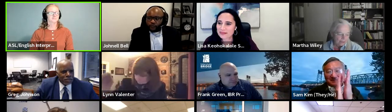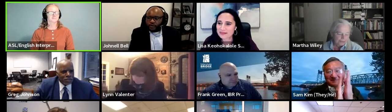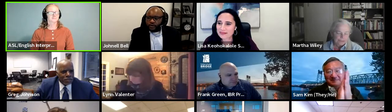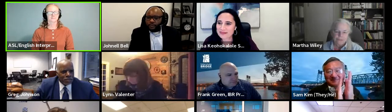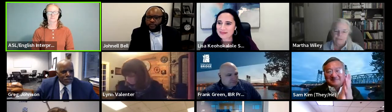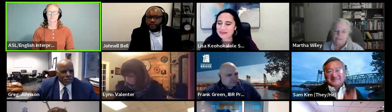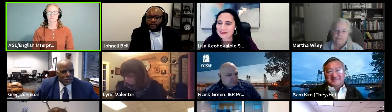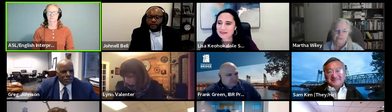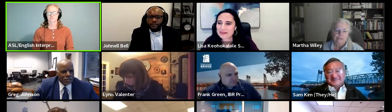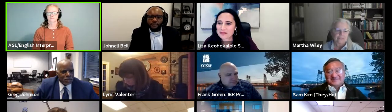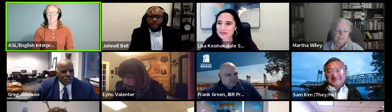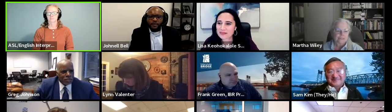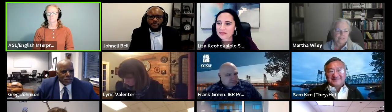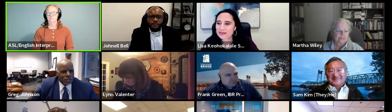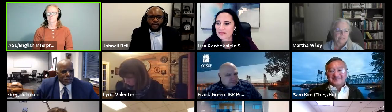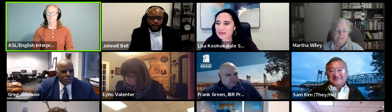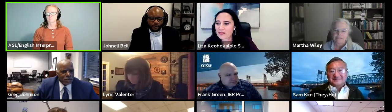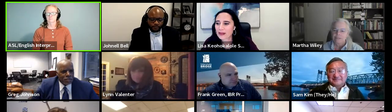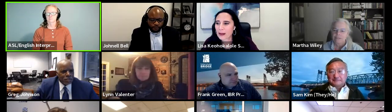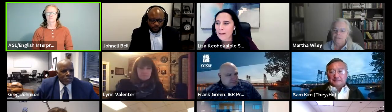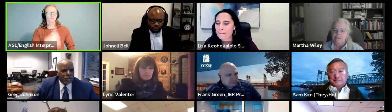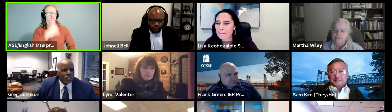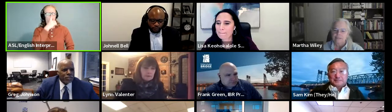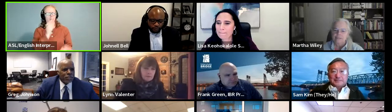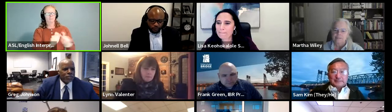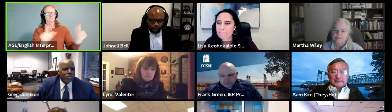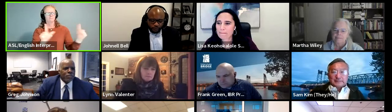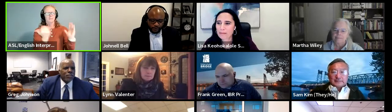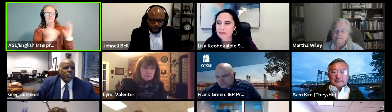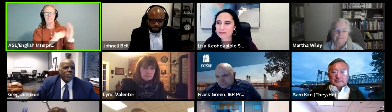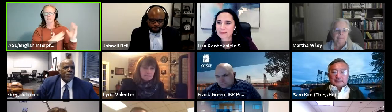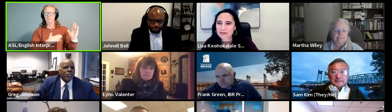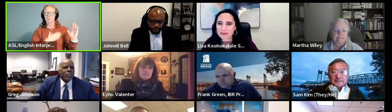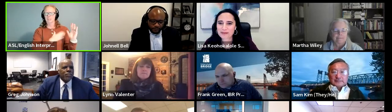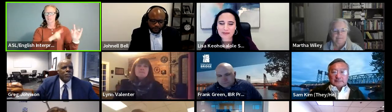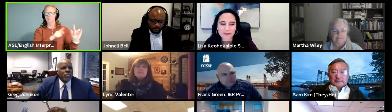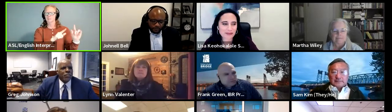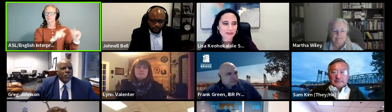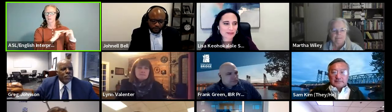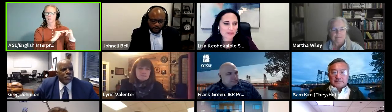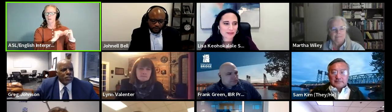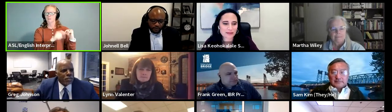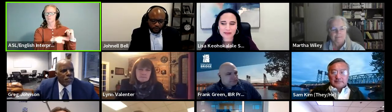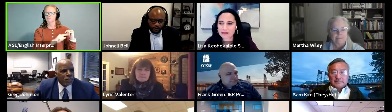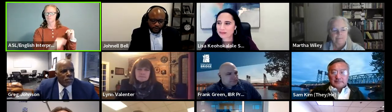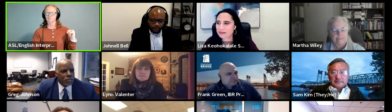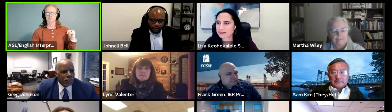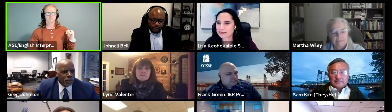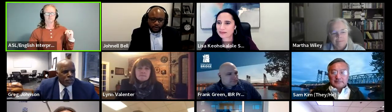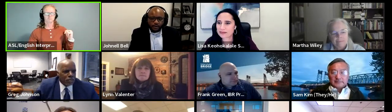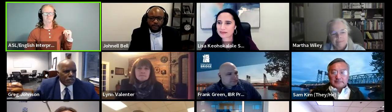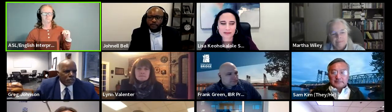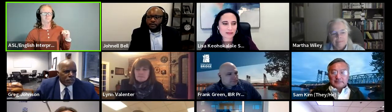Great, and if we can get the slides back up, we'll go through